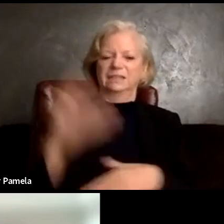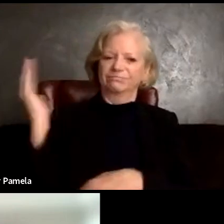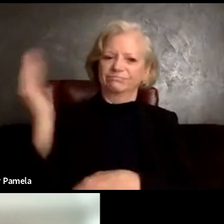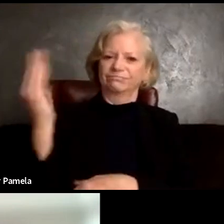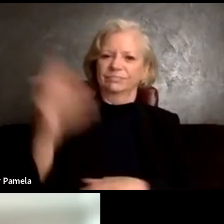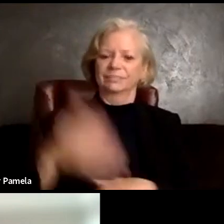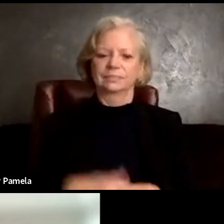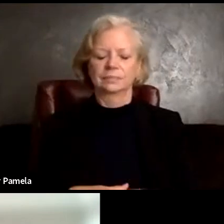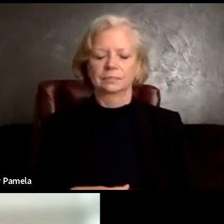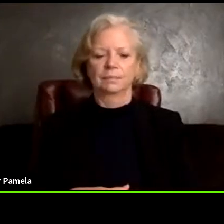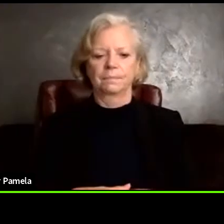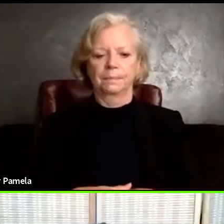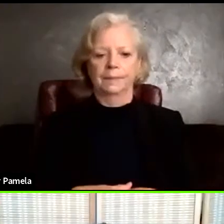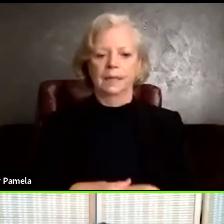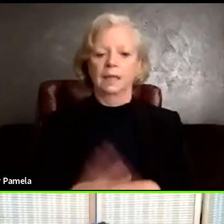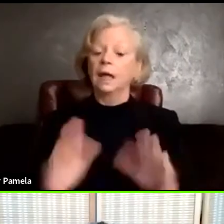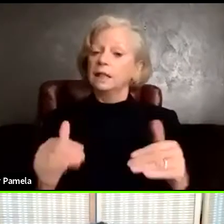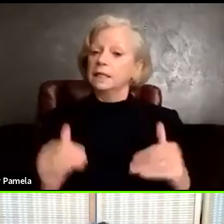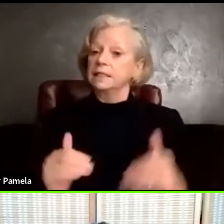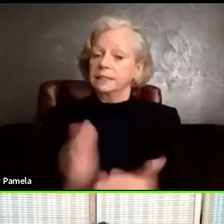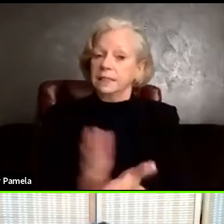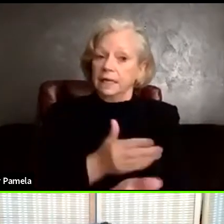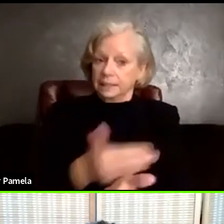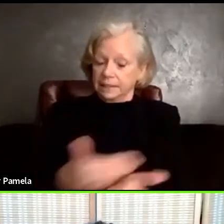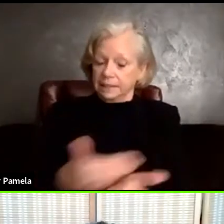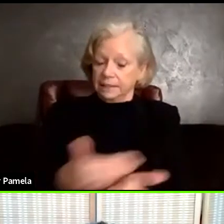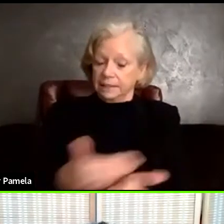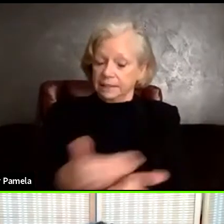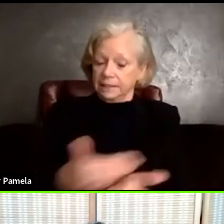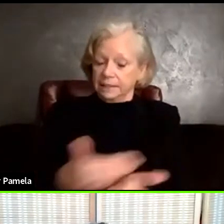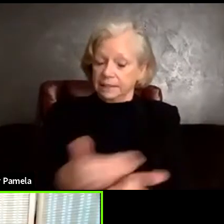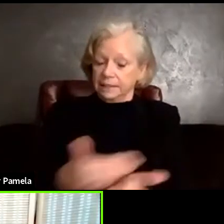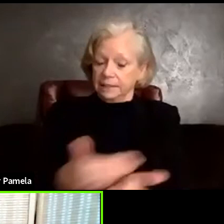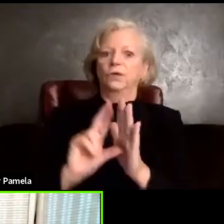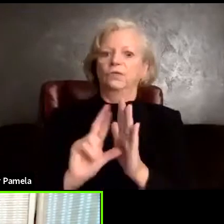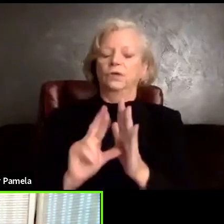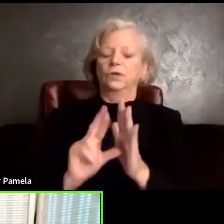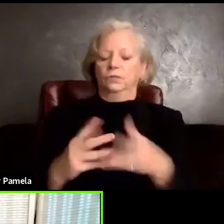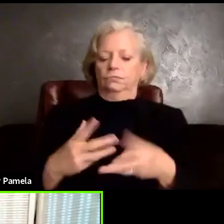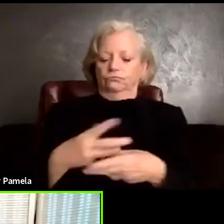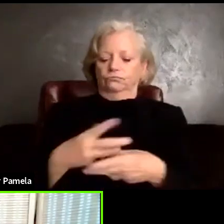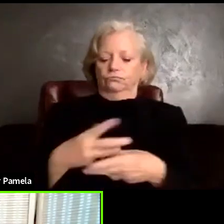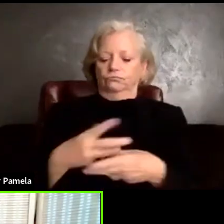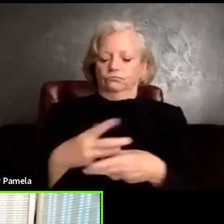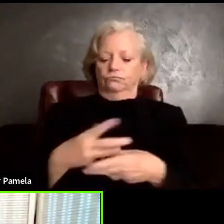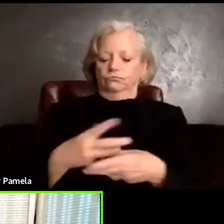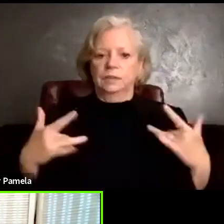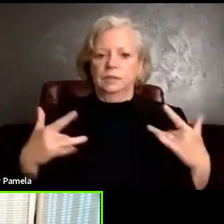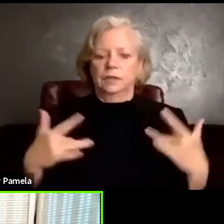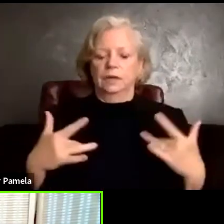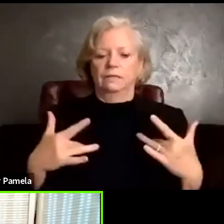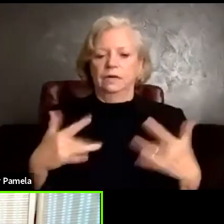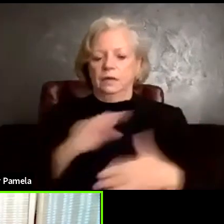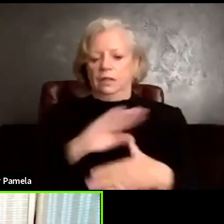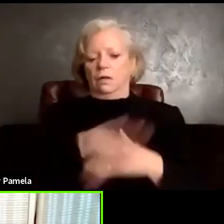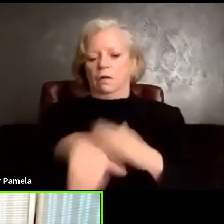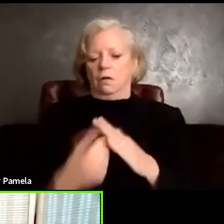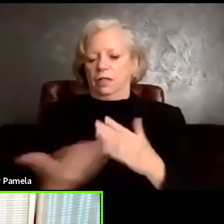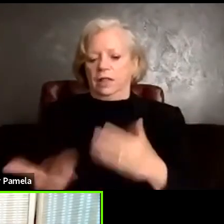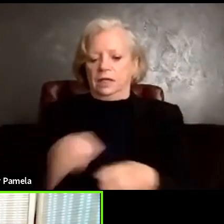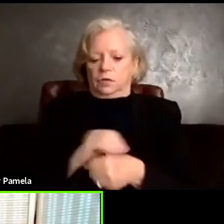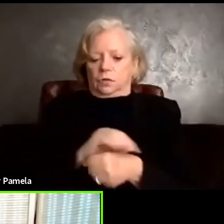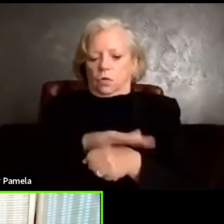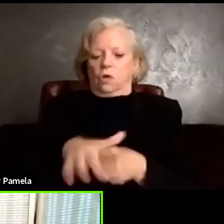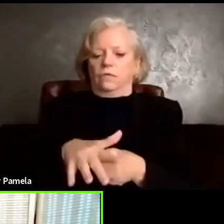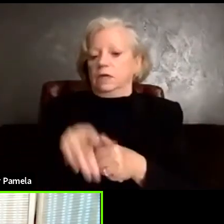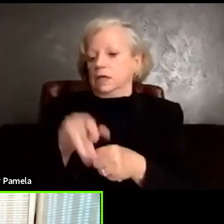So this next section is really an overview of what's going on, all things COVID. As you all remember, when